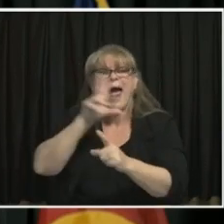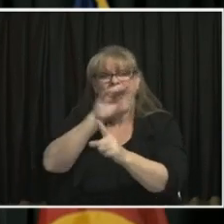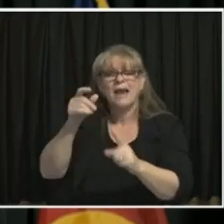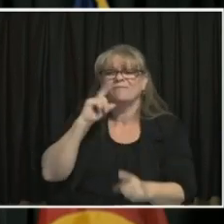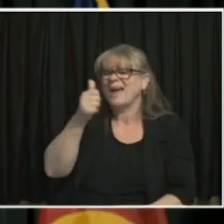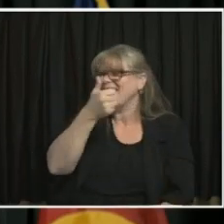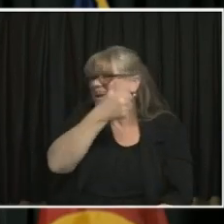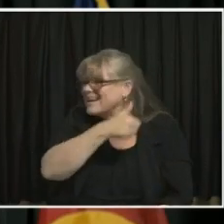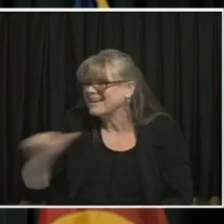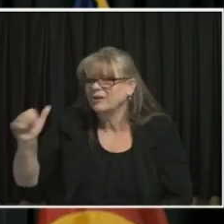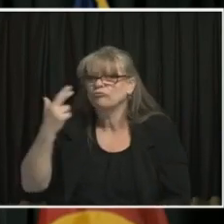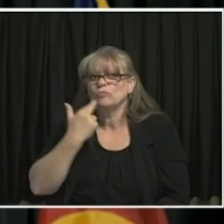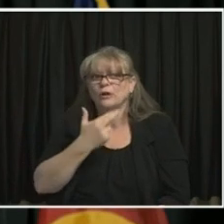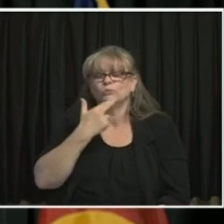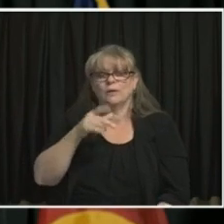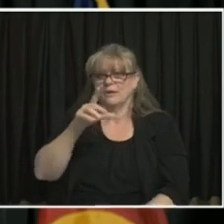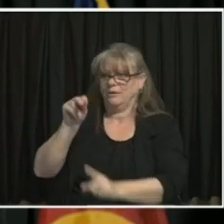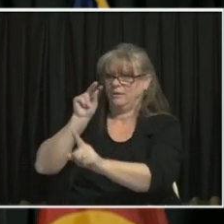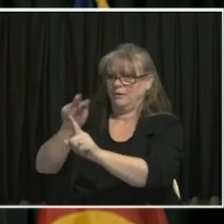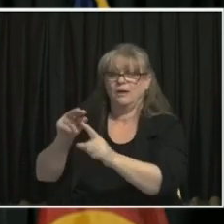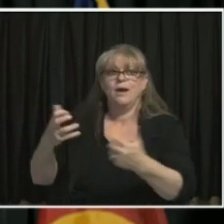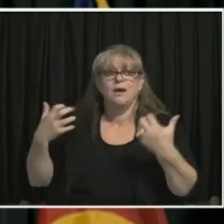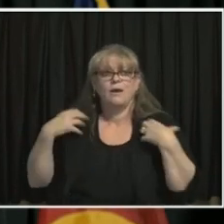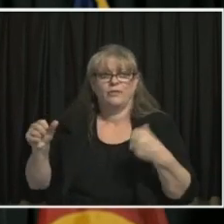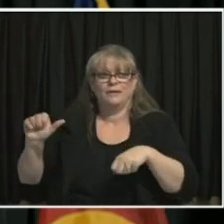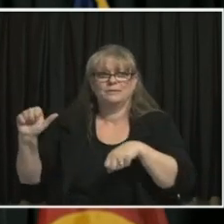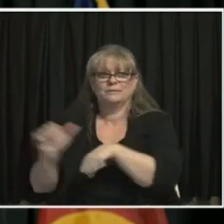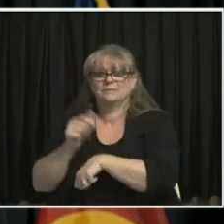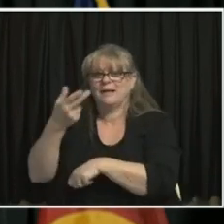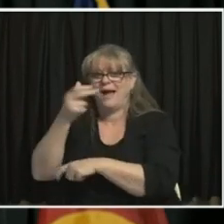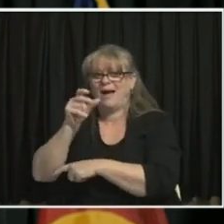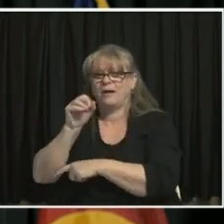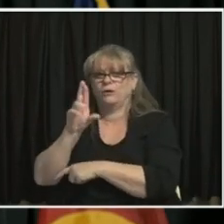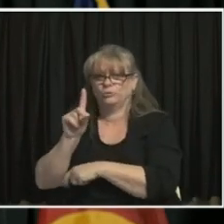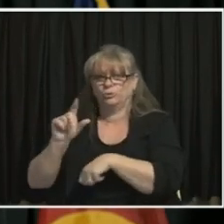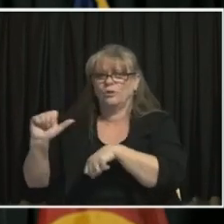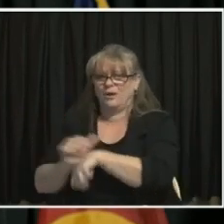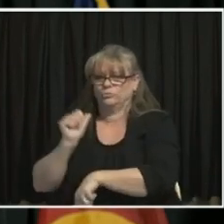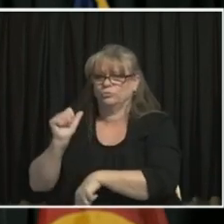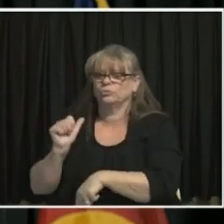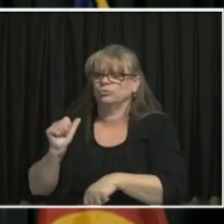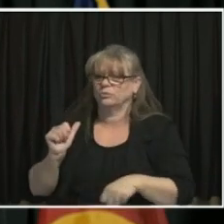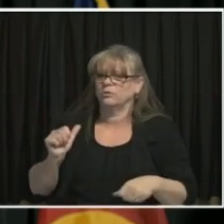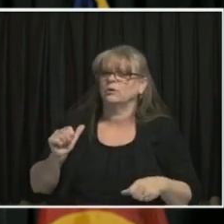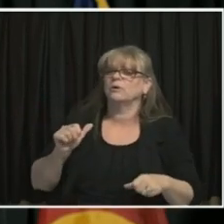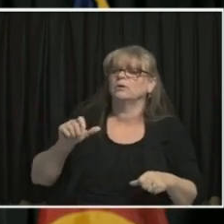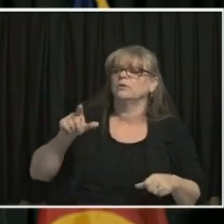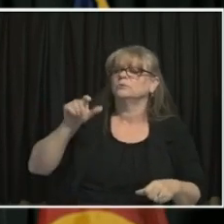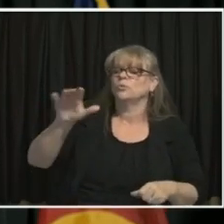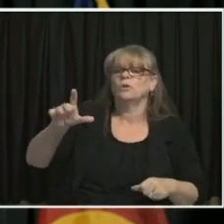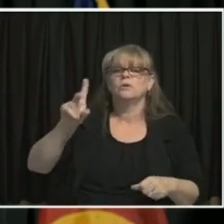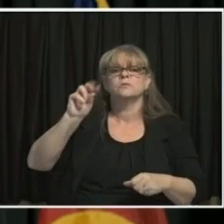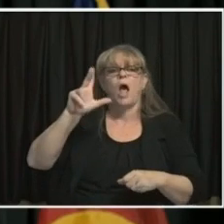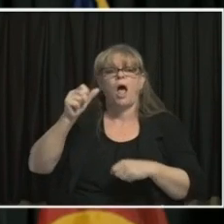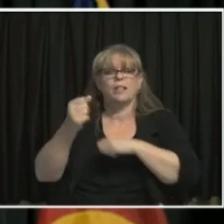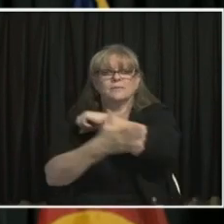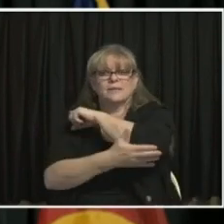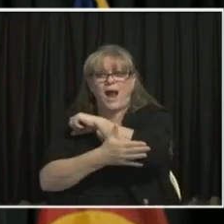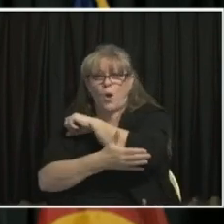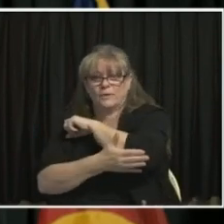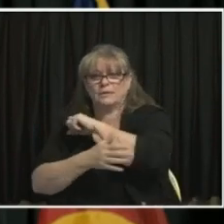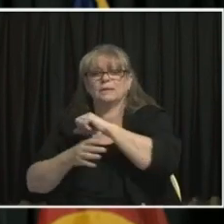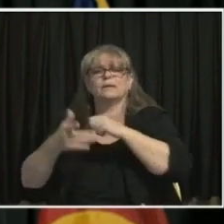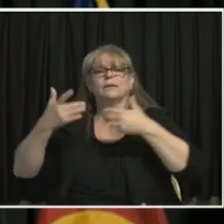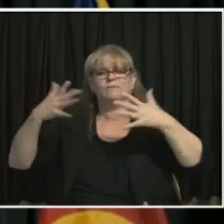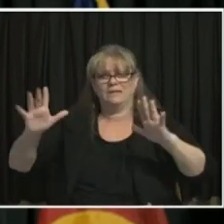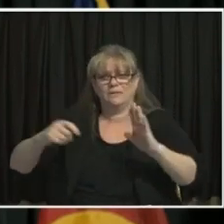very immediate reaction, of course. Douglas County Health is also pursuing, I think, cease and desist orders or other ways of